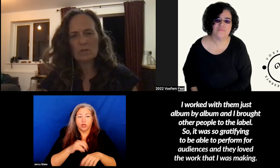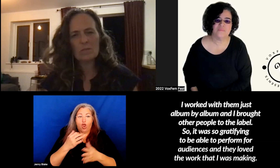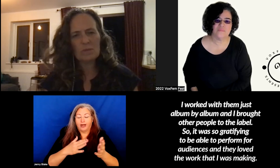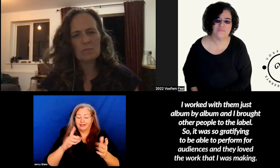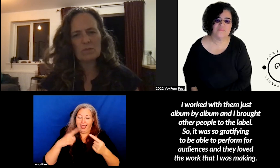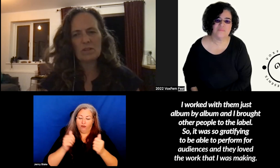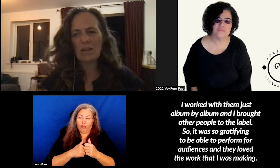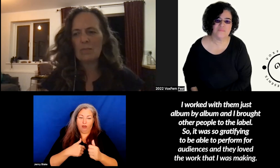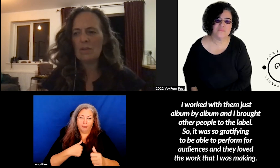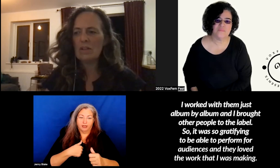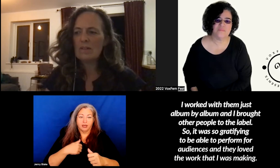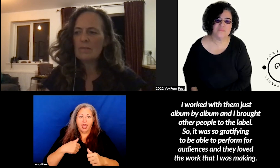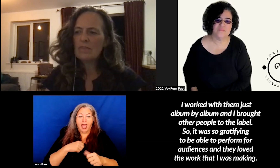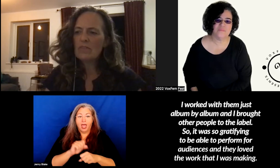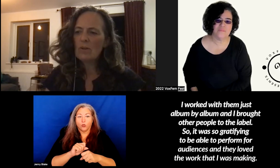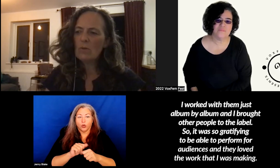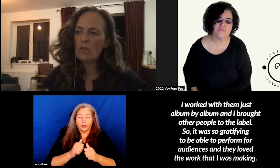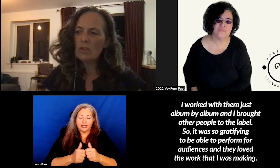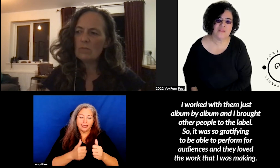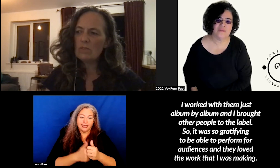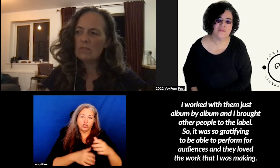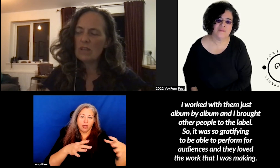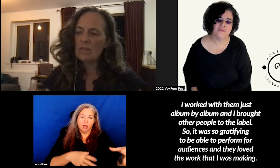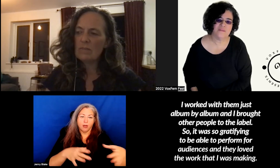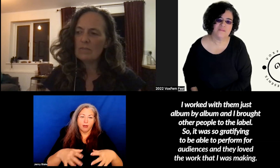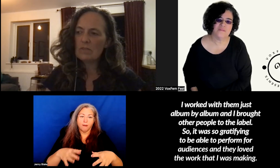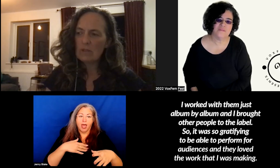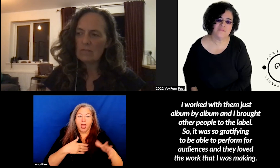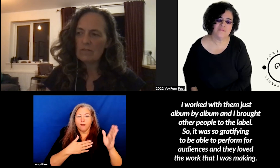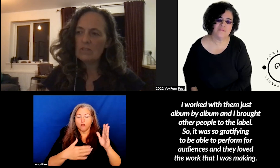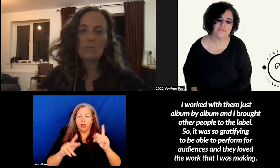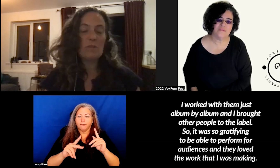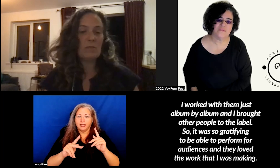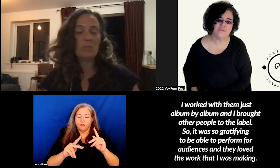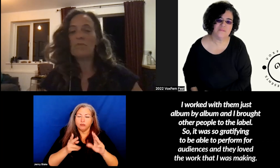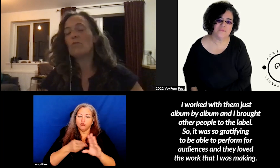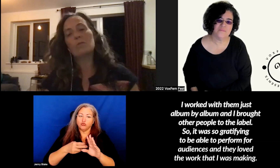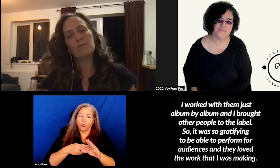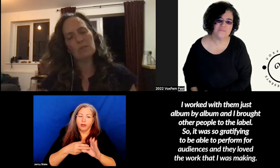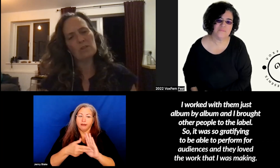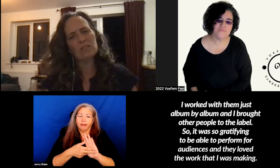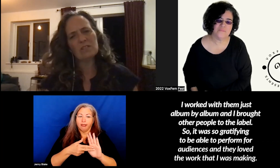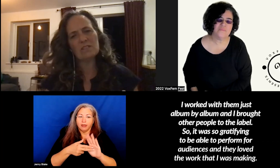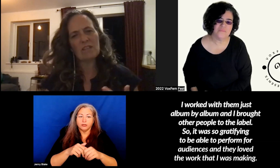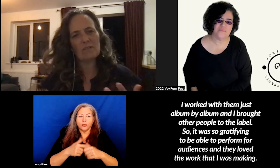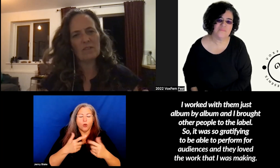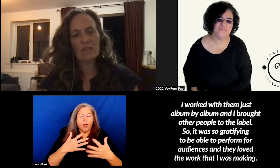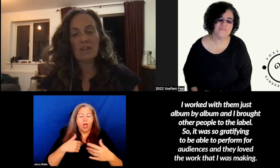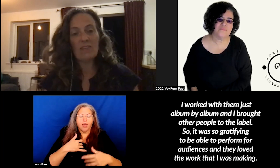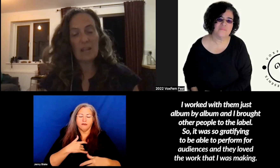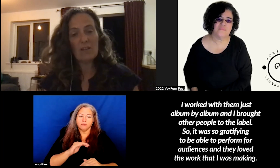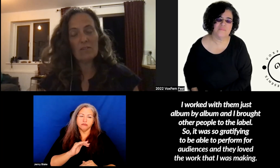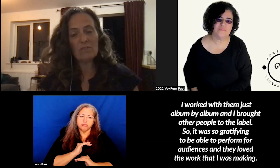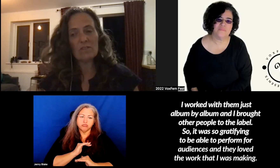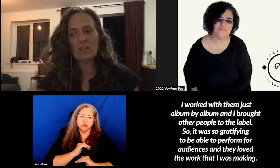I brought other people to the label. Mm-hmm. So it was so gratifying to be able to perform for audiences,